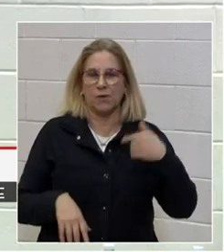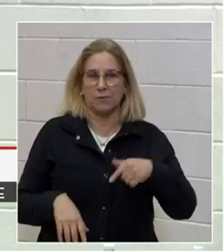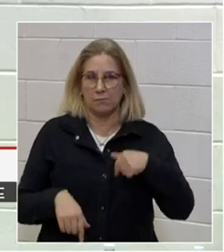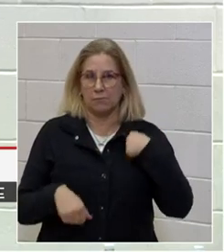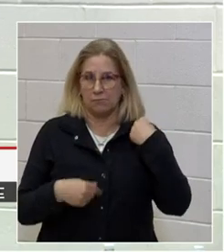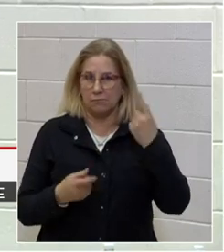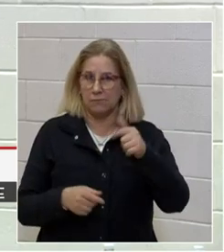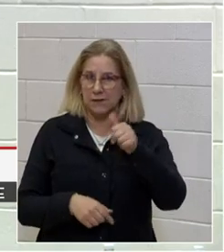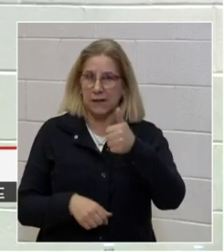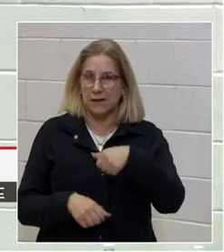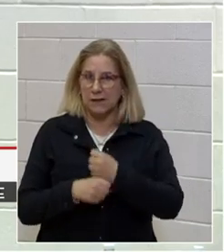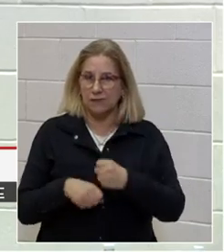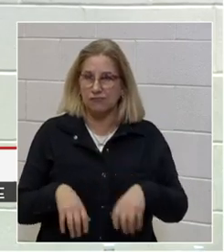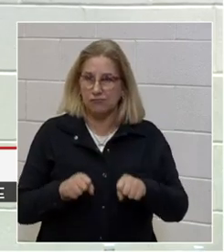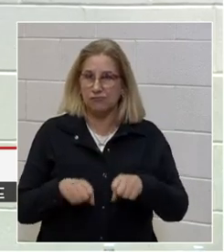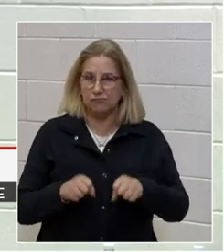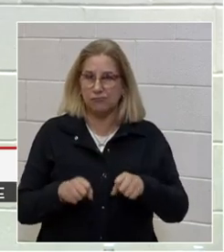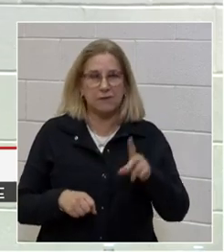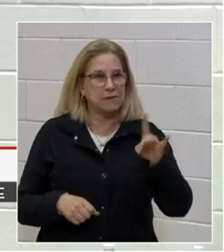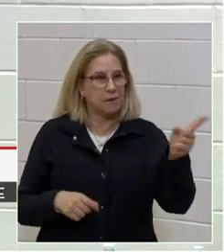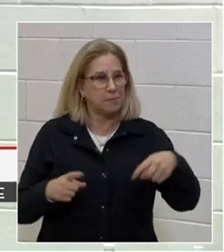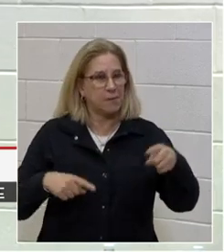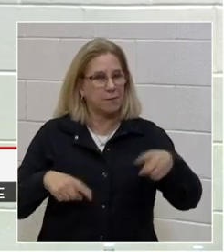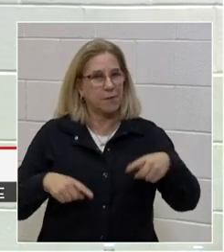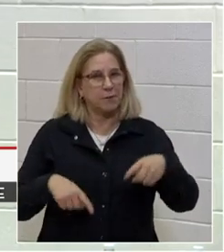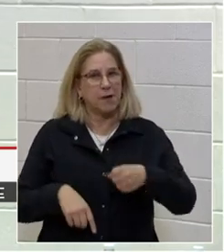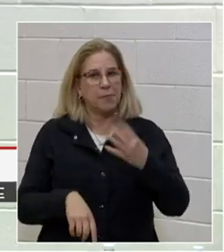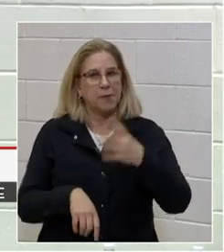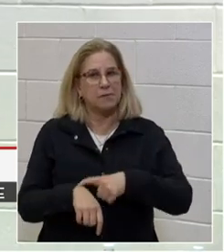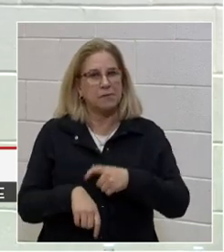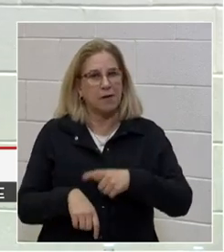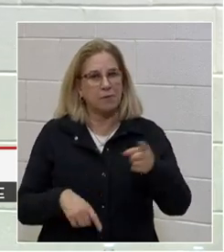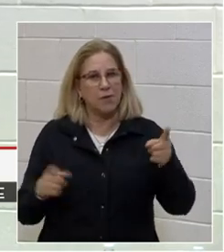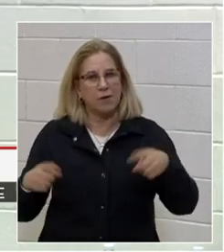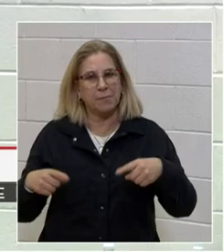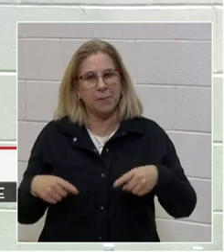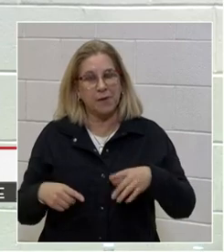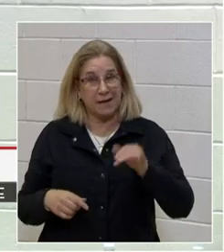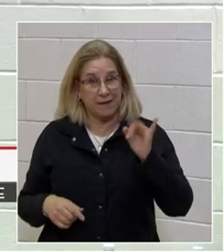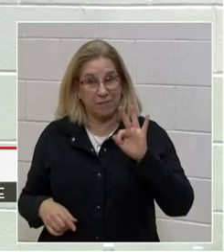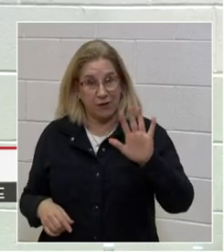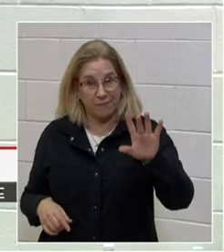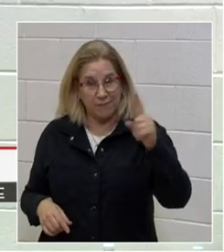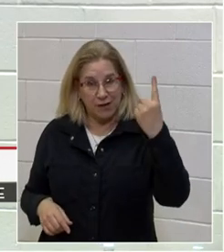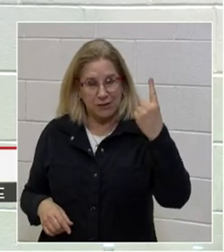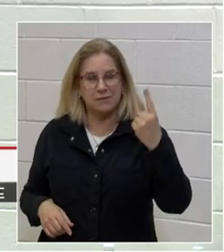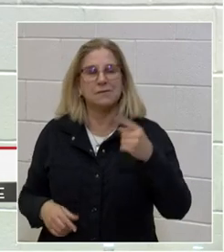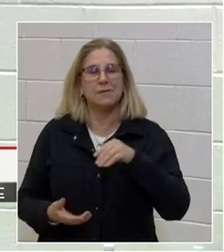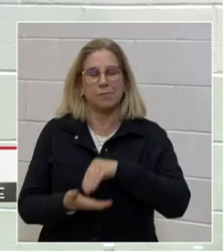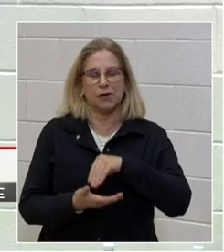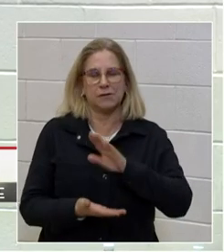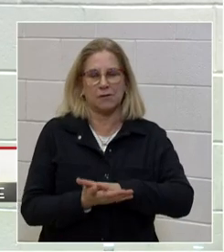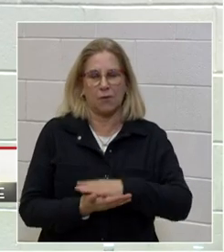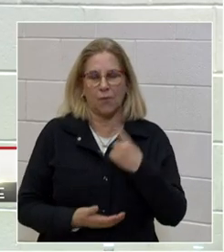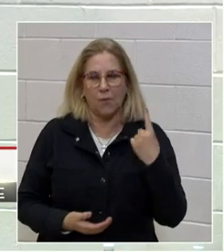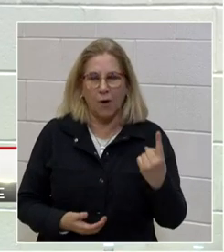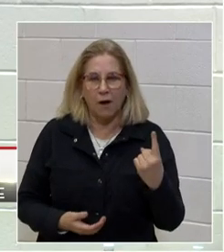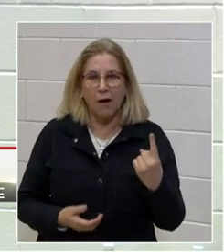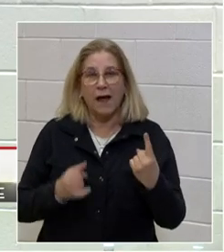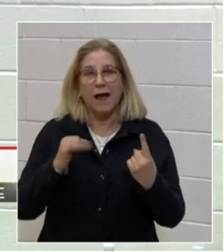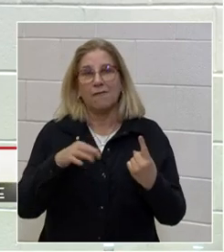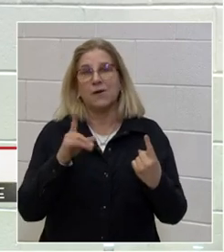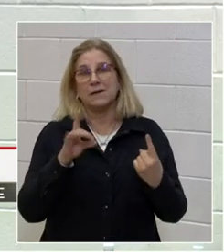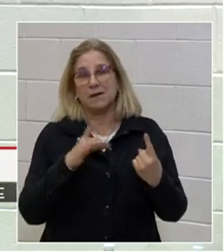have been to at least one. If today's your first, please enter 1 and all the way up to 10.